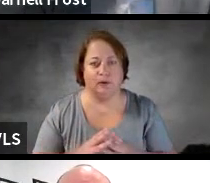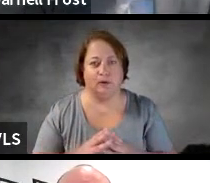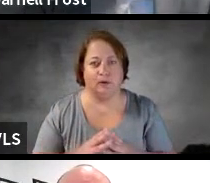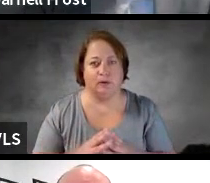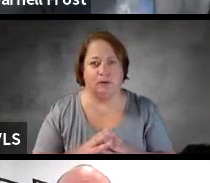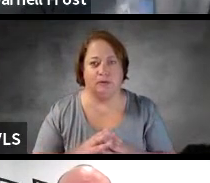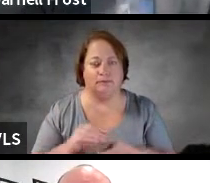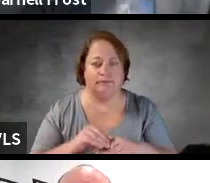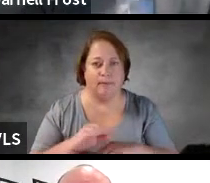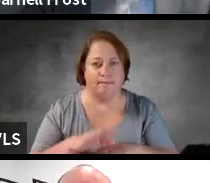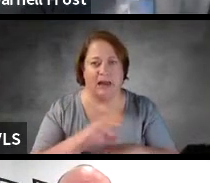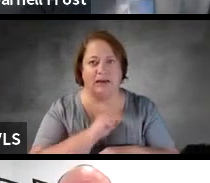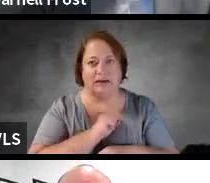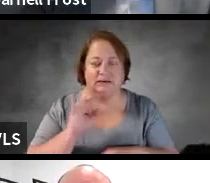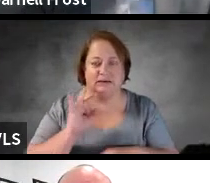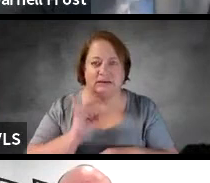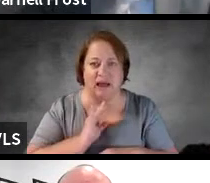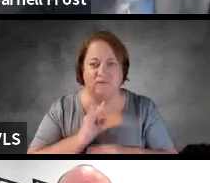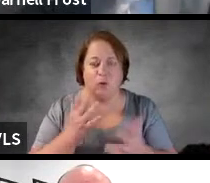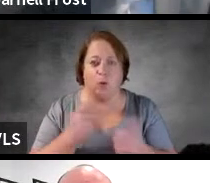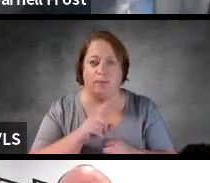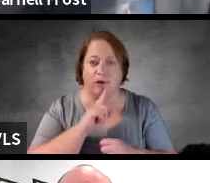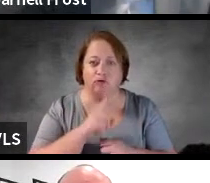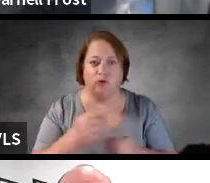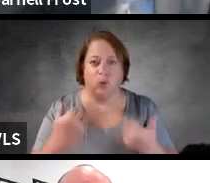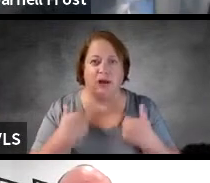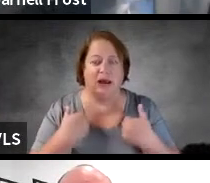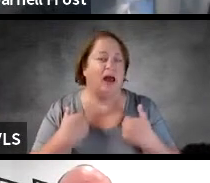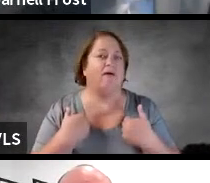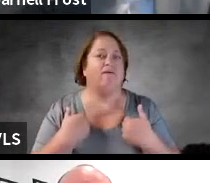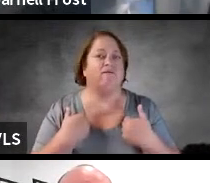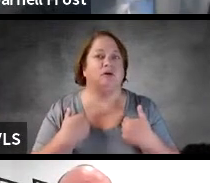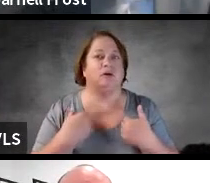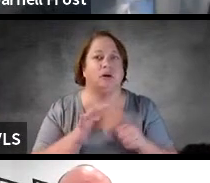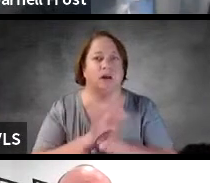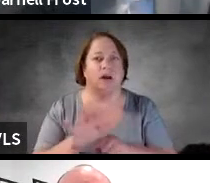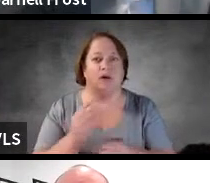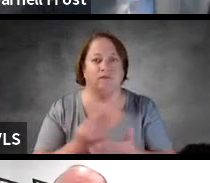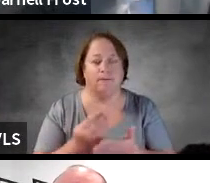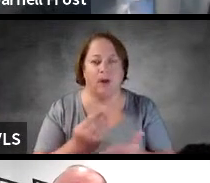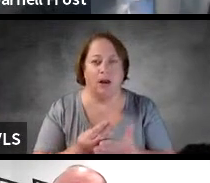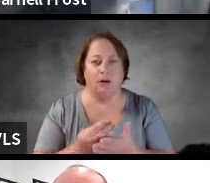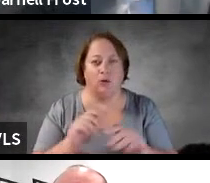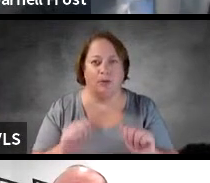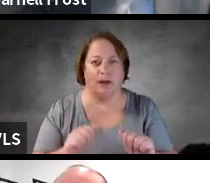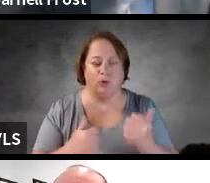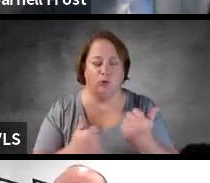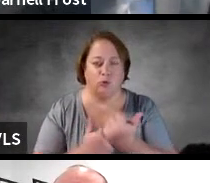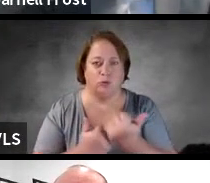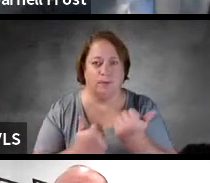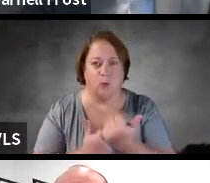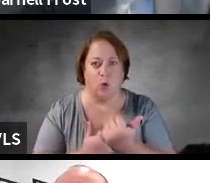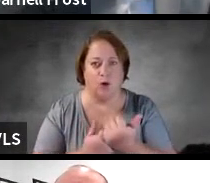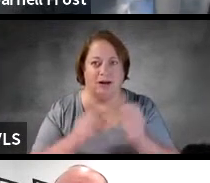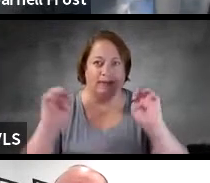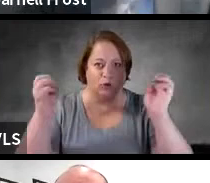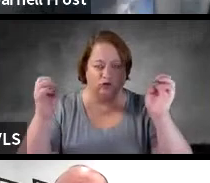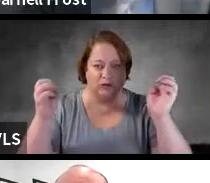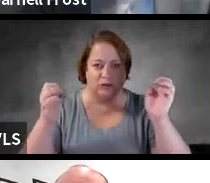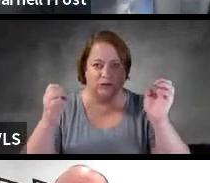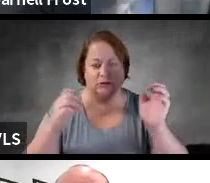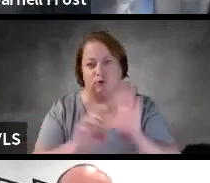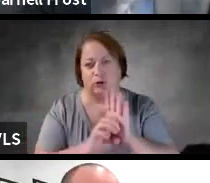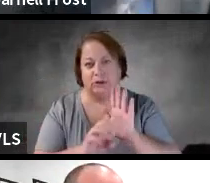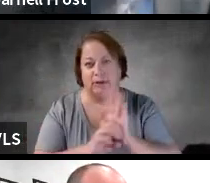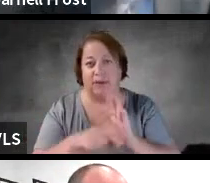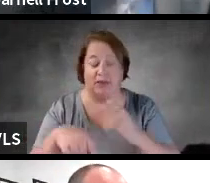impact staffing. And we want to make sure that we have the enough money to be able to support in emergencies. For